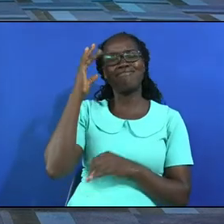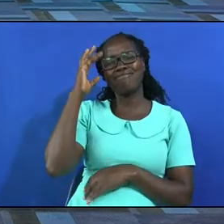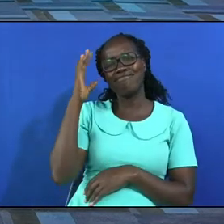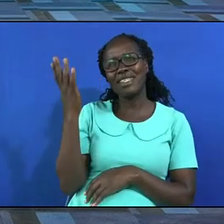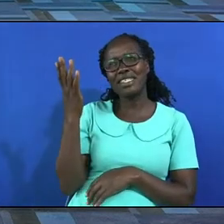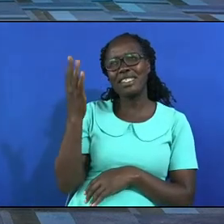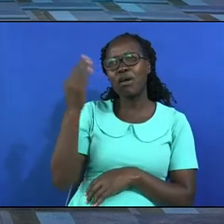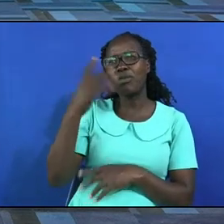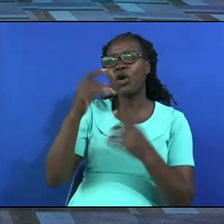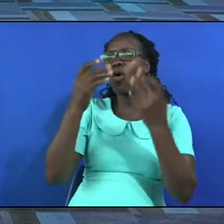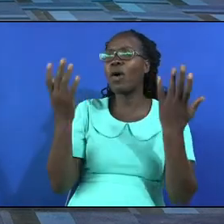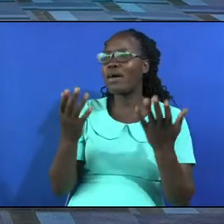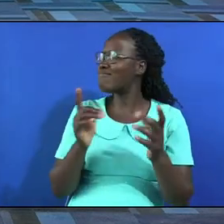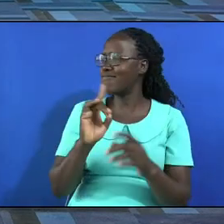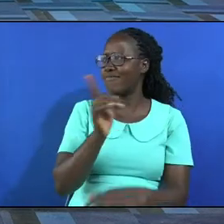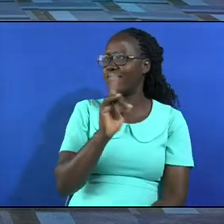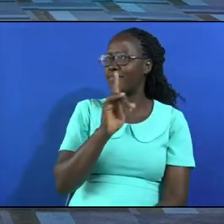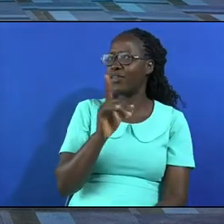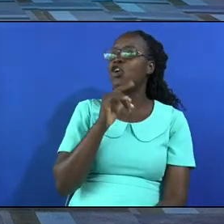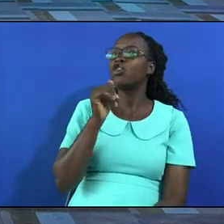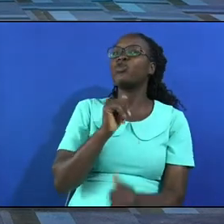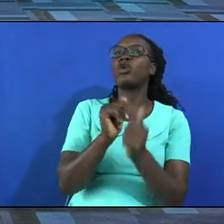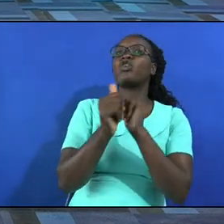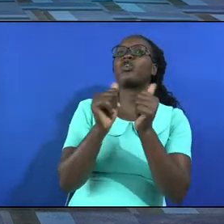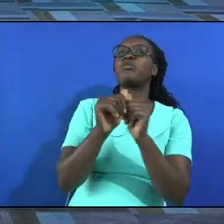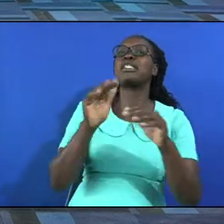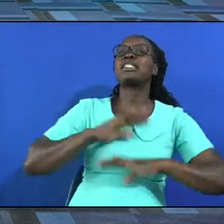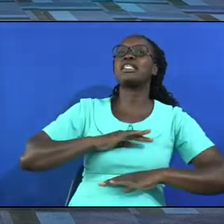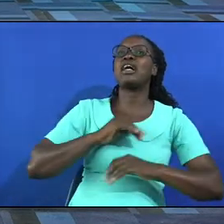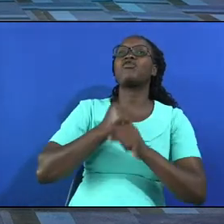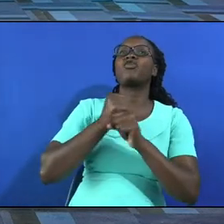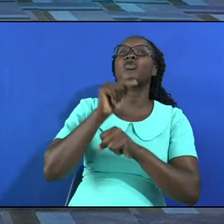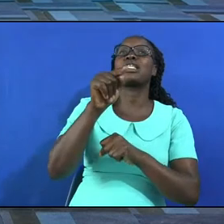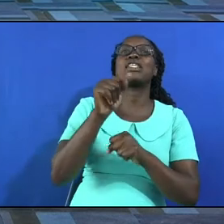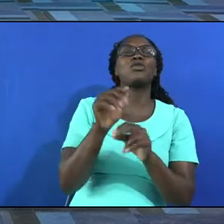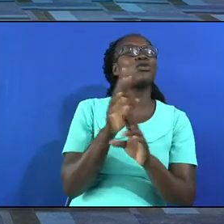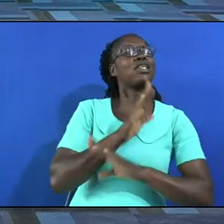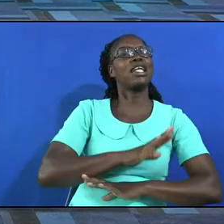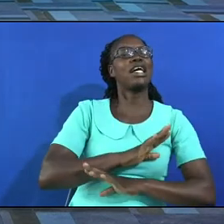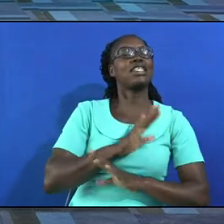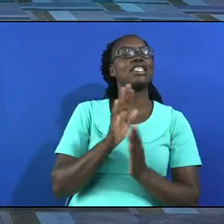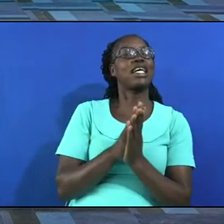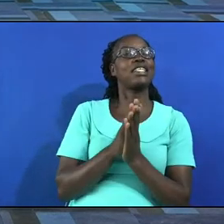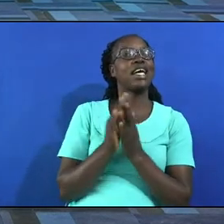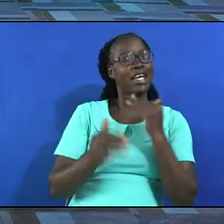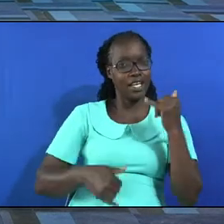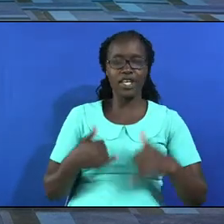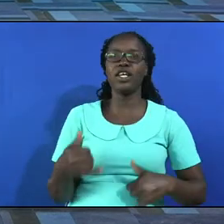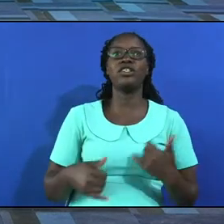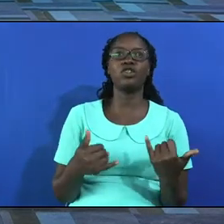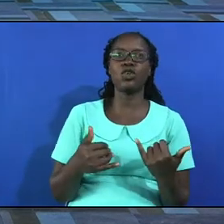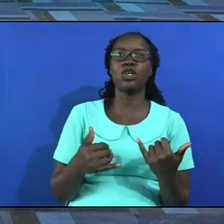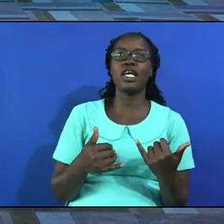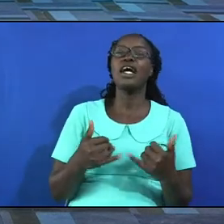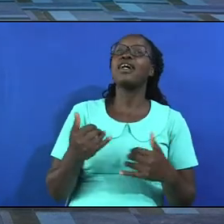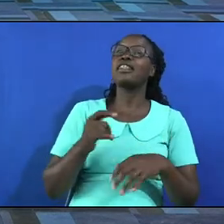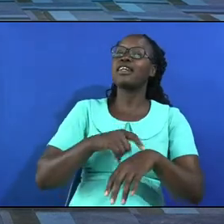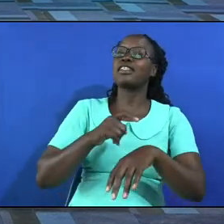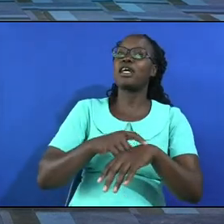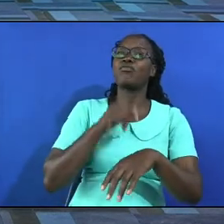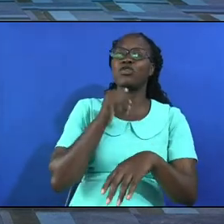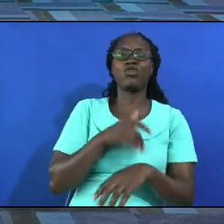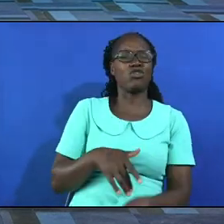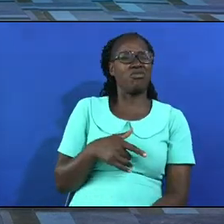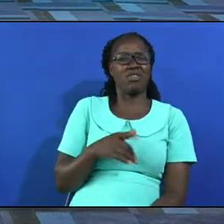the preacher is going. You are not competent to do that. Are we together? Just relax and do what? Enjoy the moment.